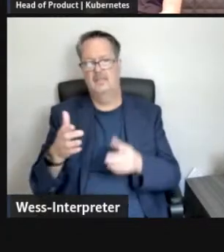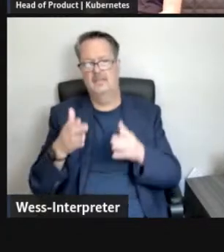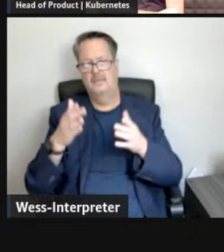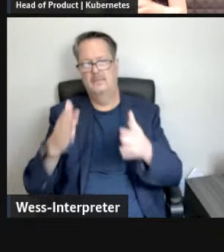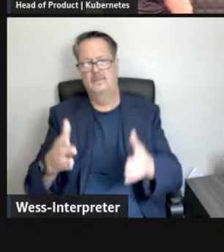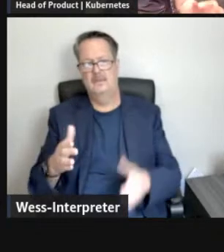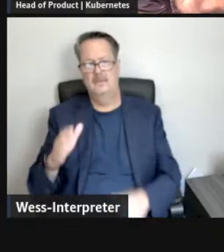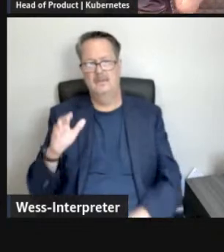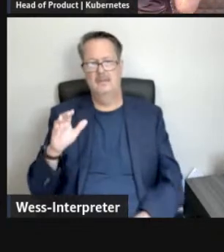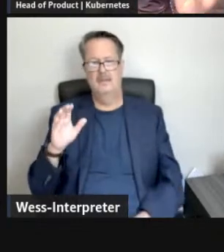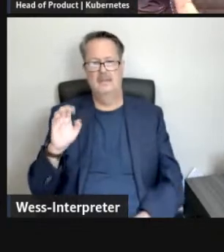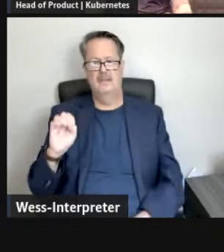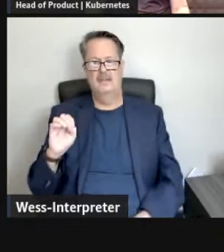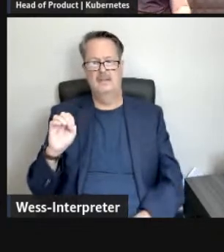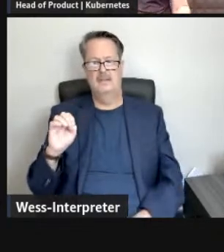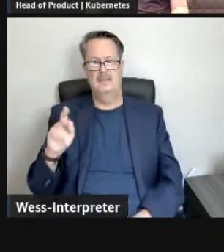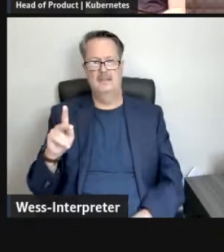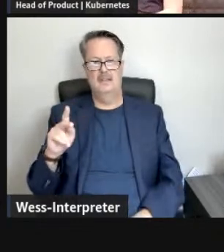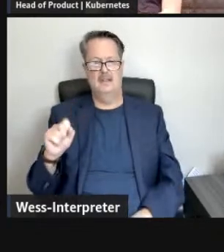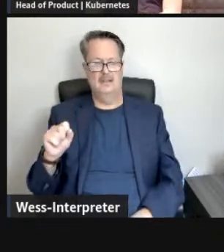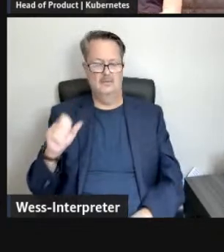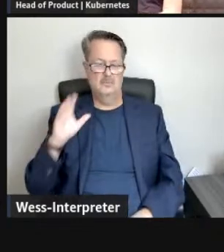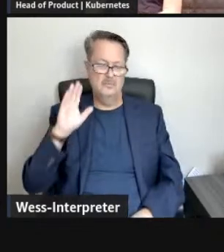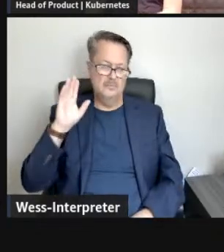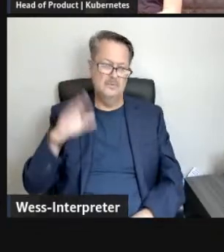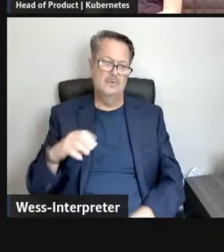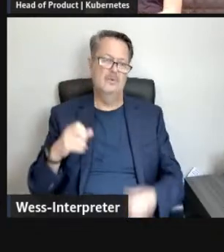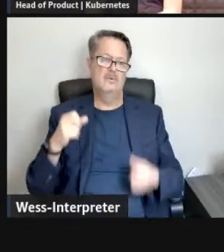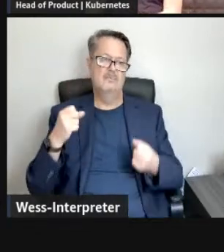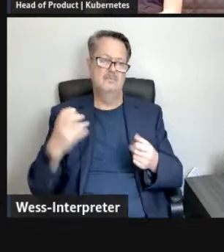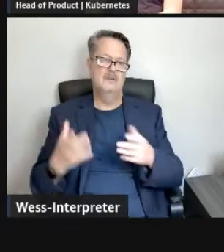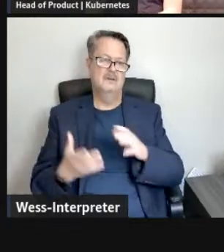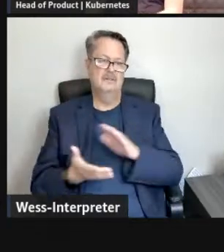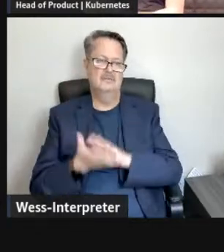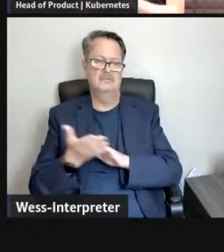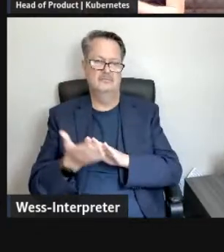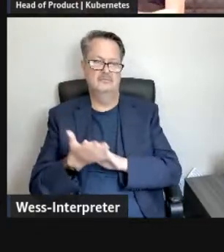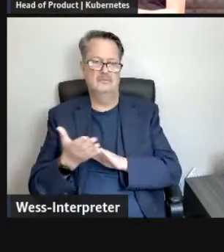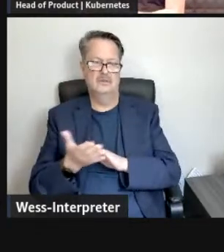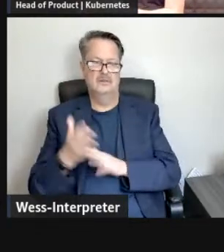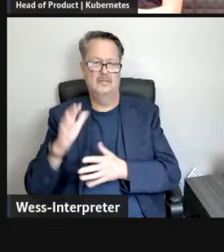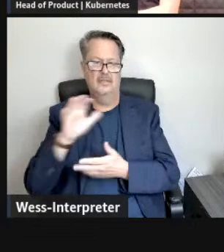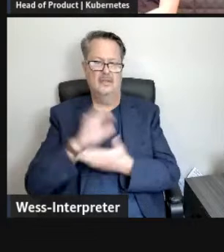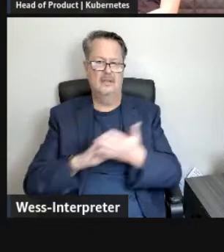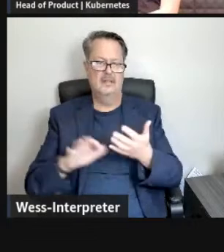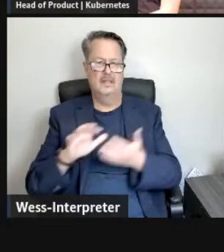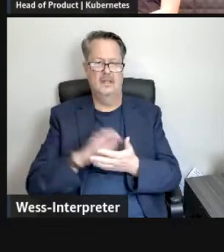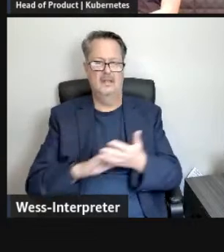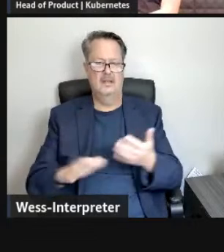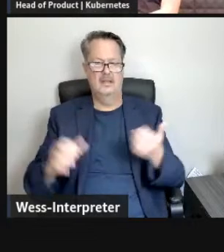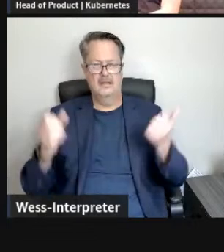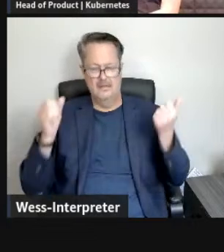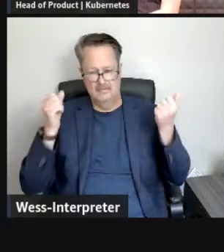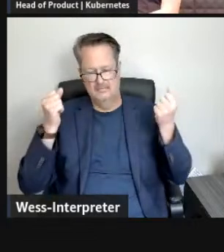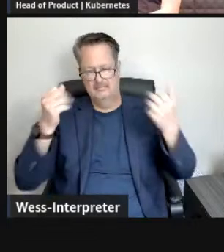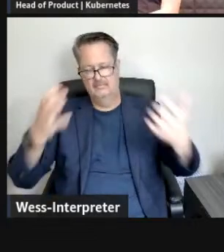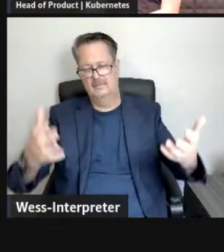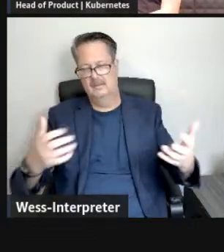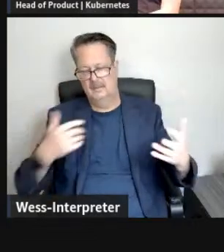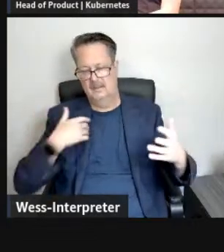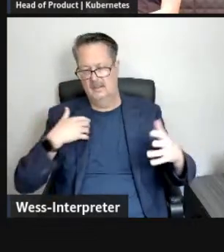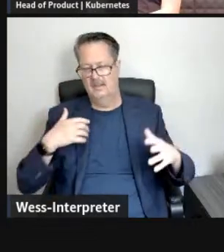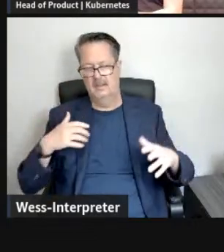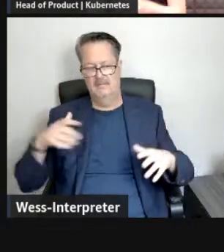we know that customers run a lot on the cloud, but a number of our customers still have quite large installations on premises where they're